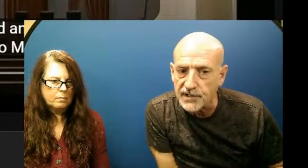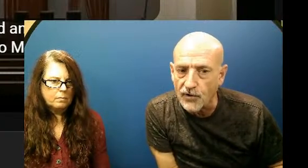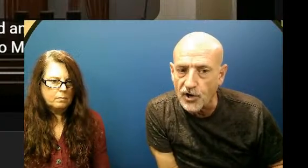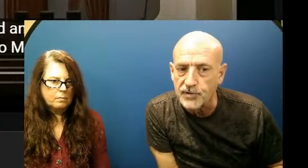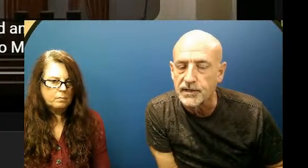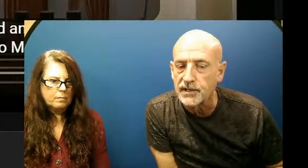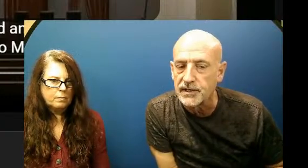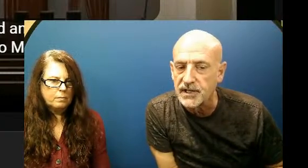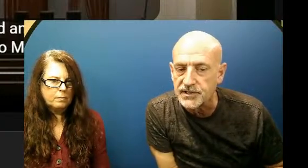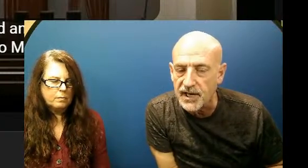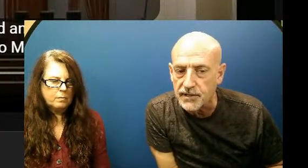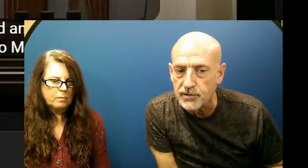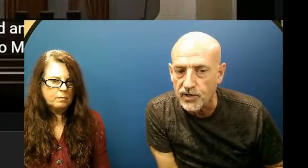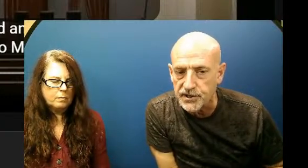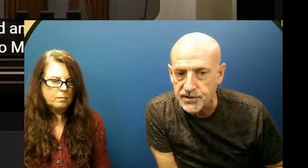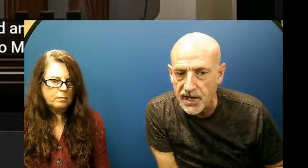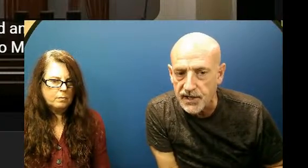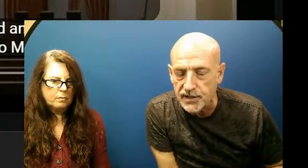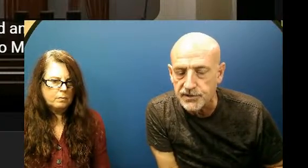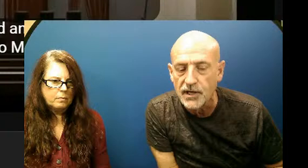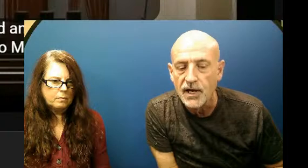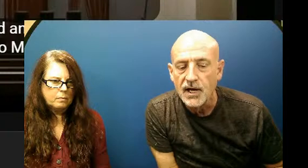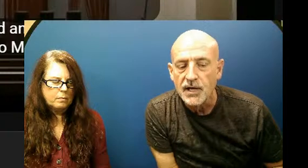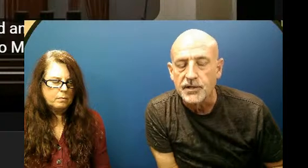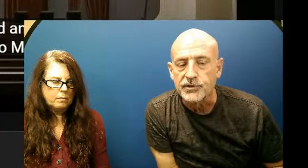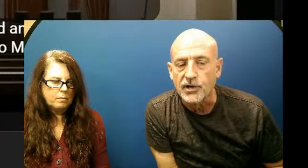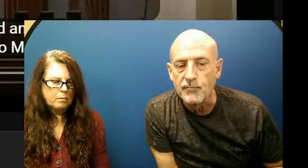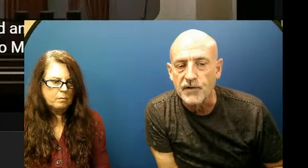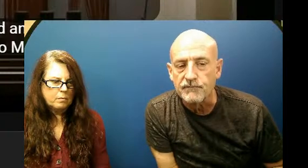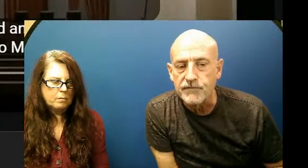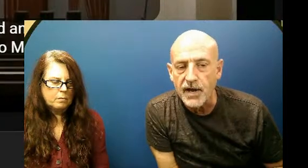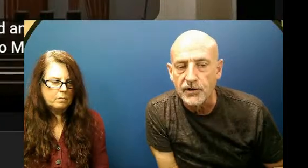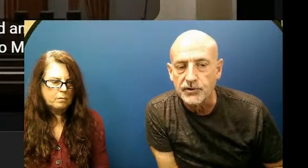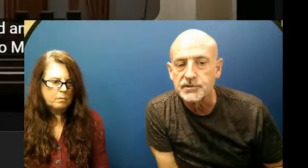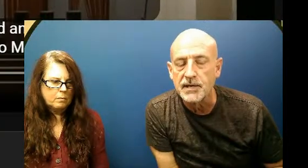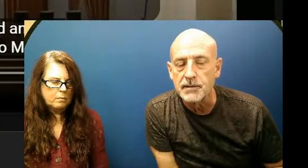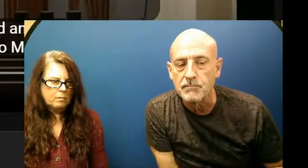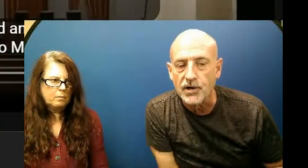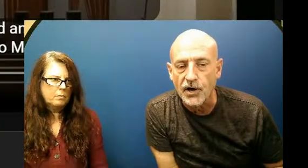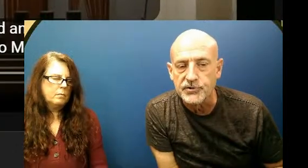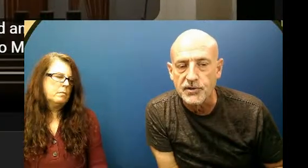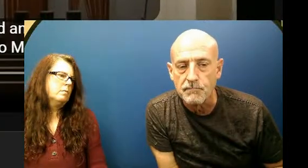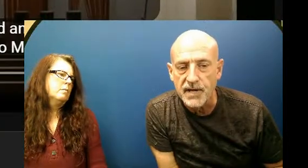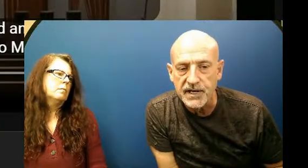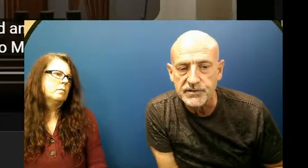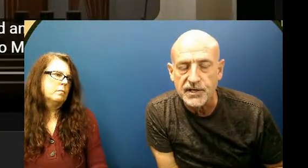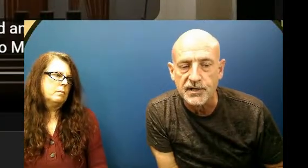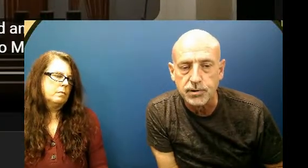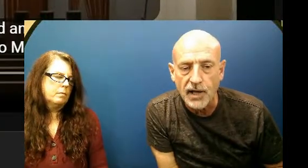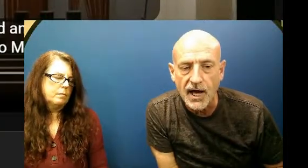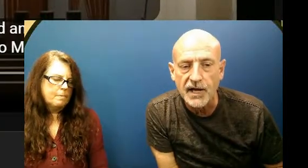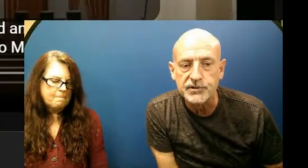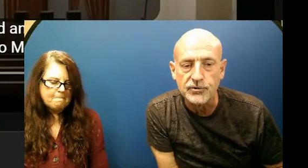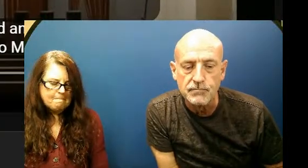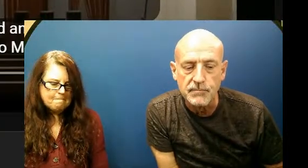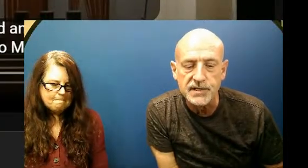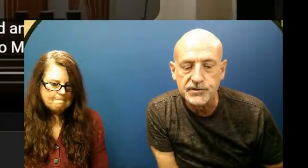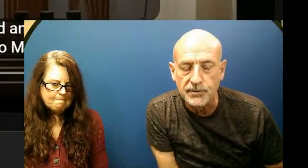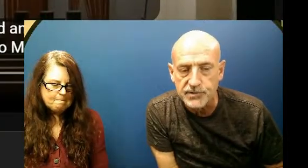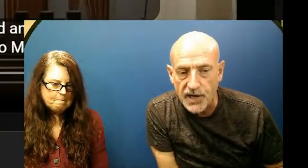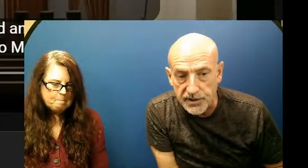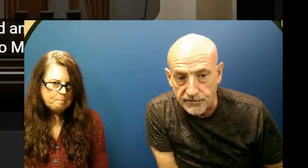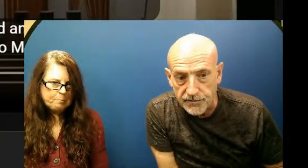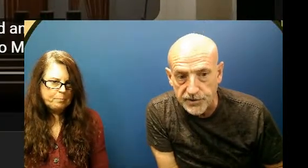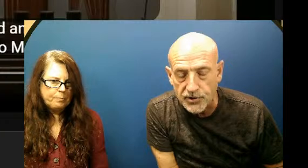specific kind of argument. And what he's saying is that the government fails because the means it applies to meet